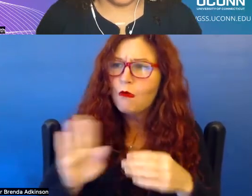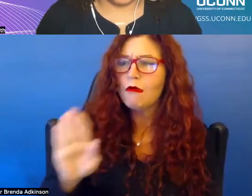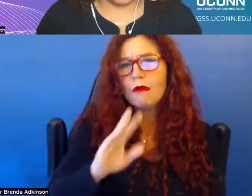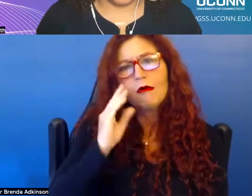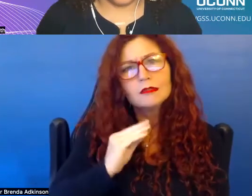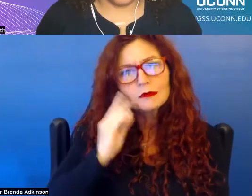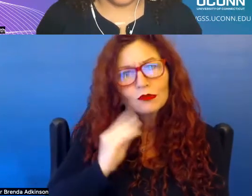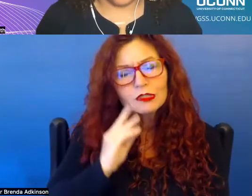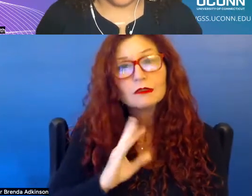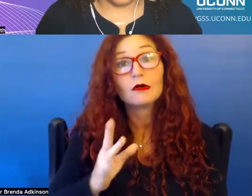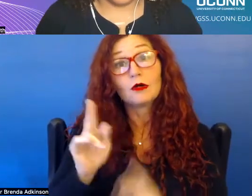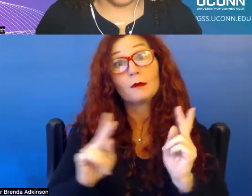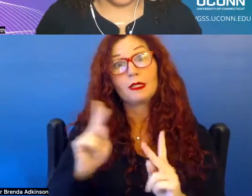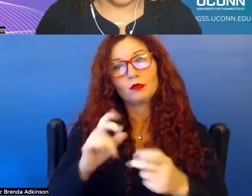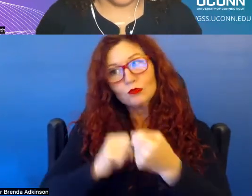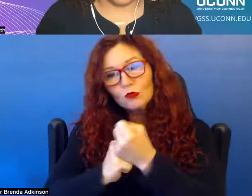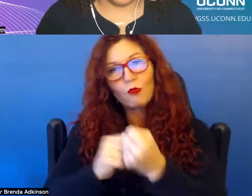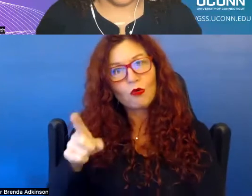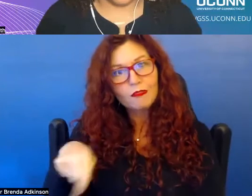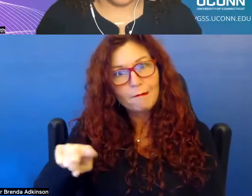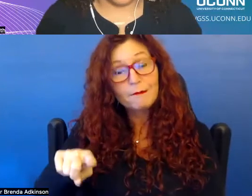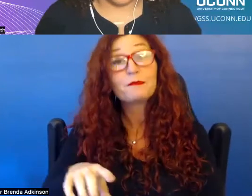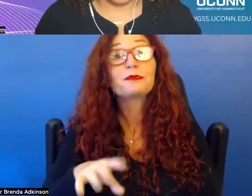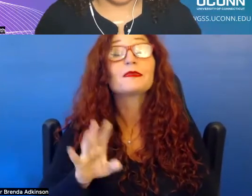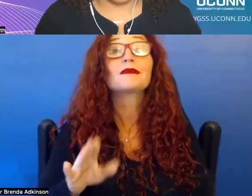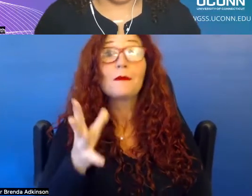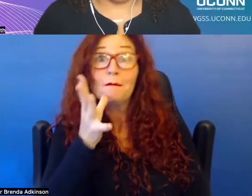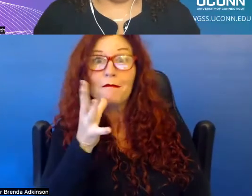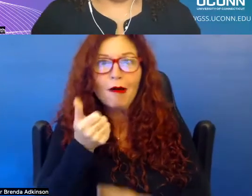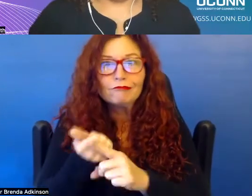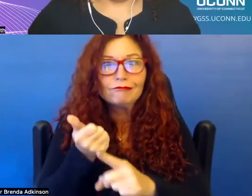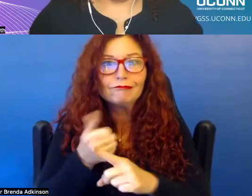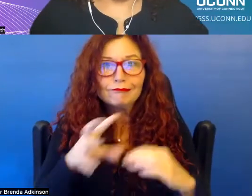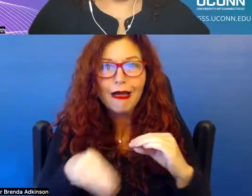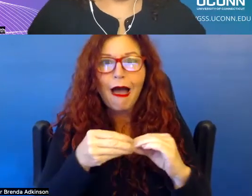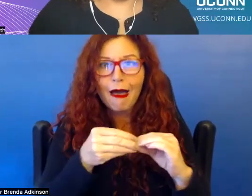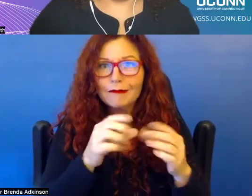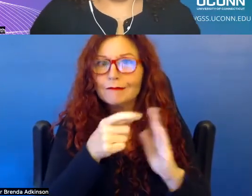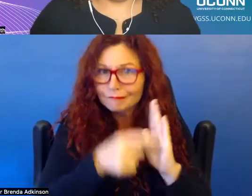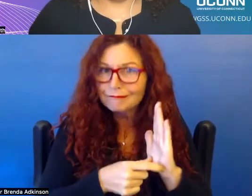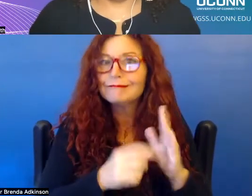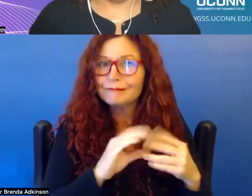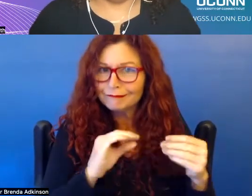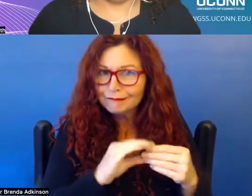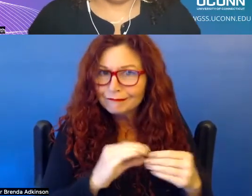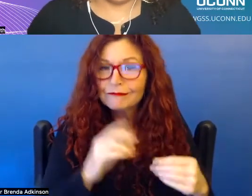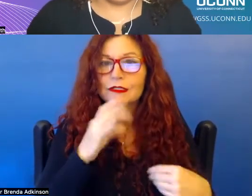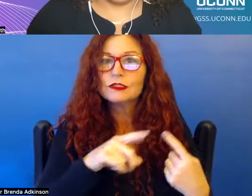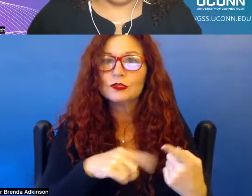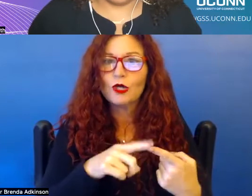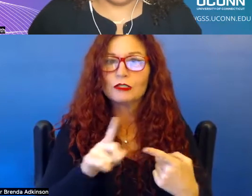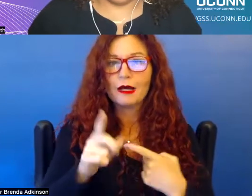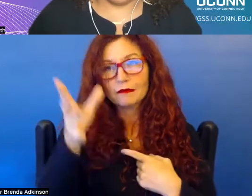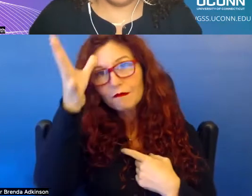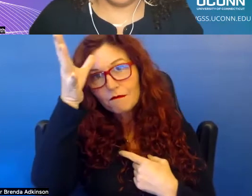and a bystander who was my mother, who wrote for the first time about how she nor my father protected me and talked about that, held herself accountable